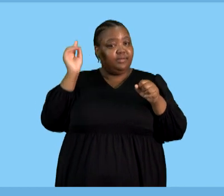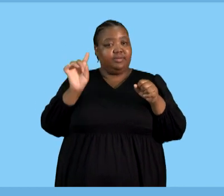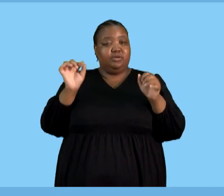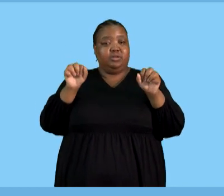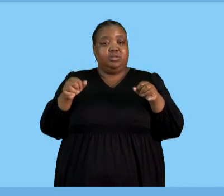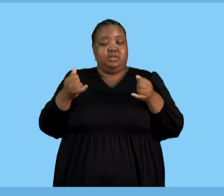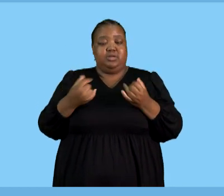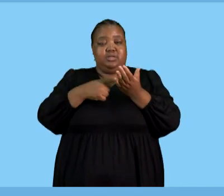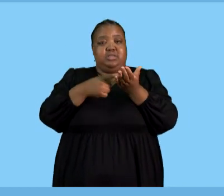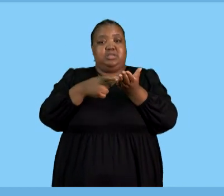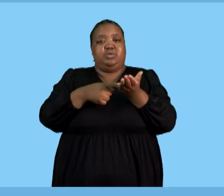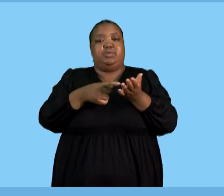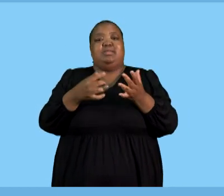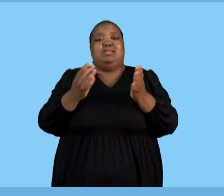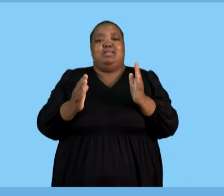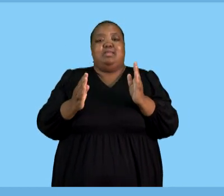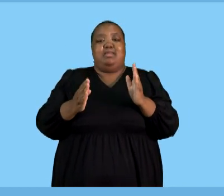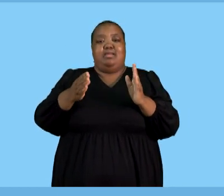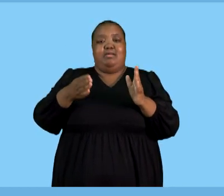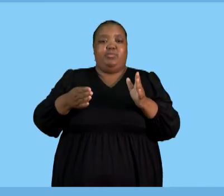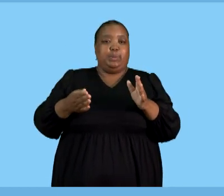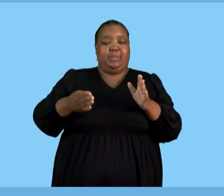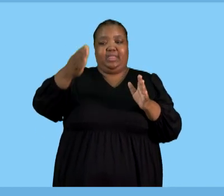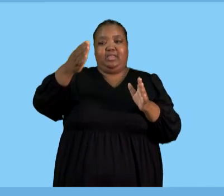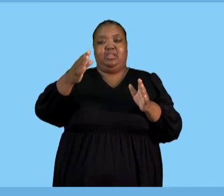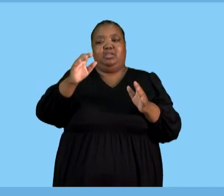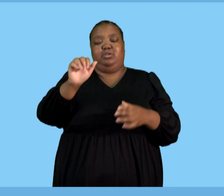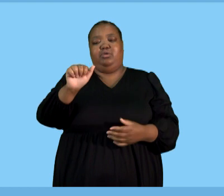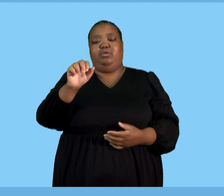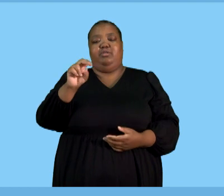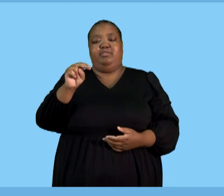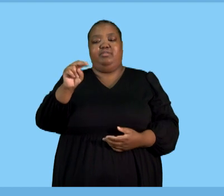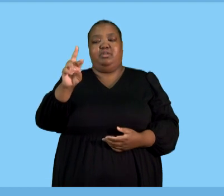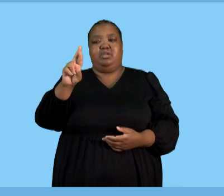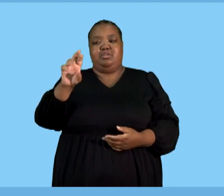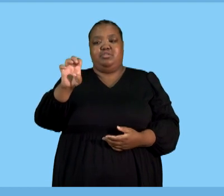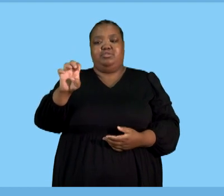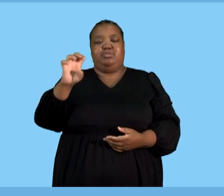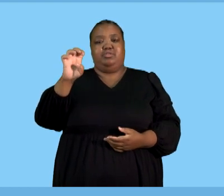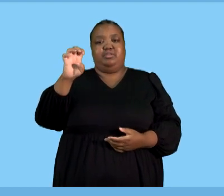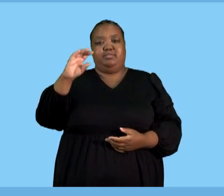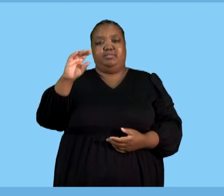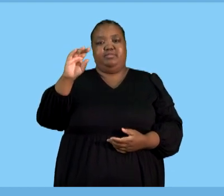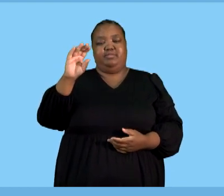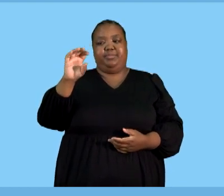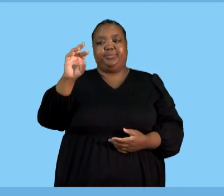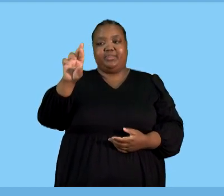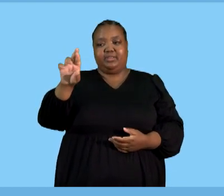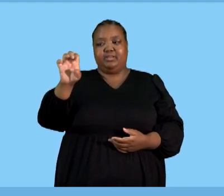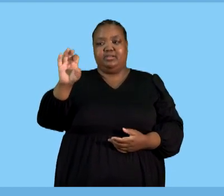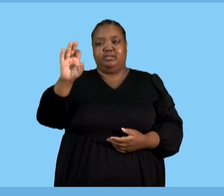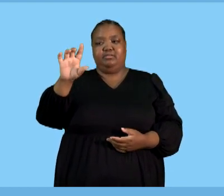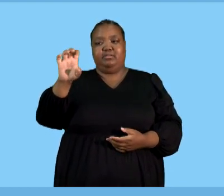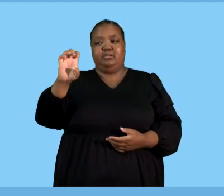we're talking about our angle of reflection. In this case, we're noticing that the two angles are equal. The two angles are always going